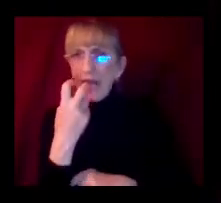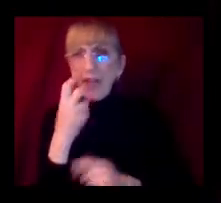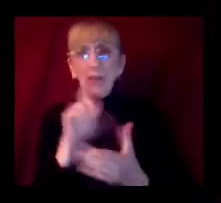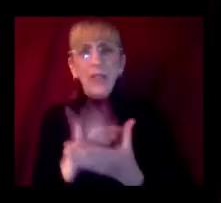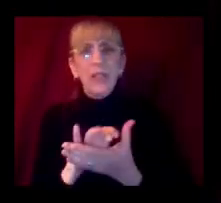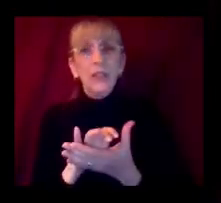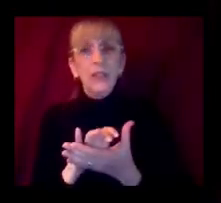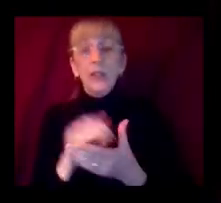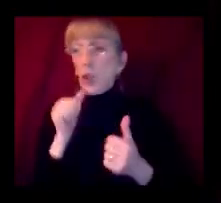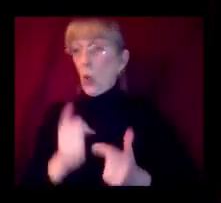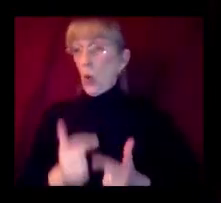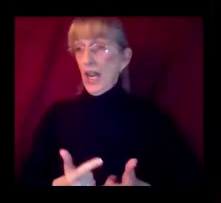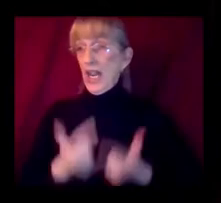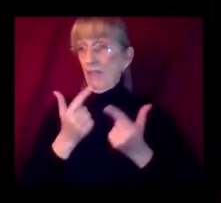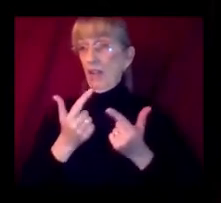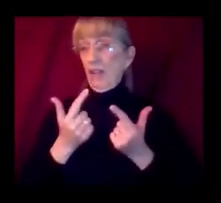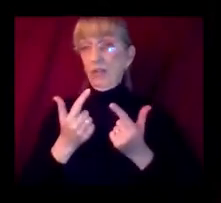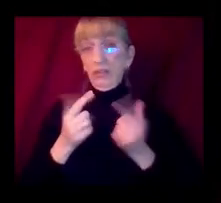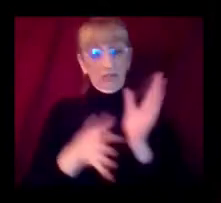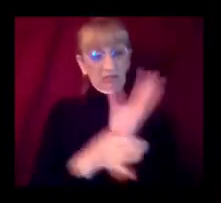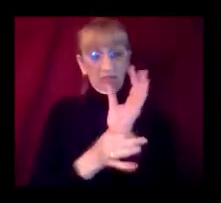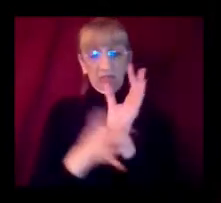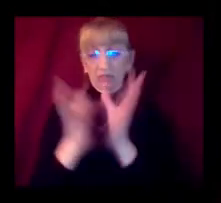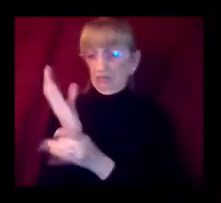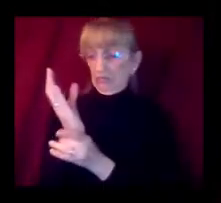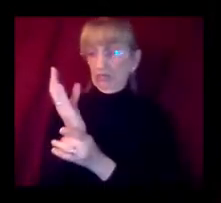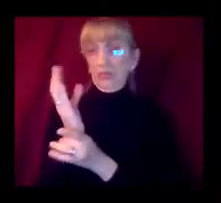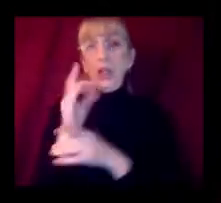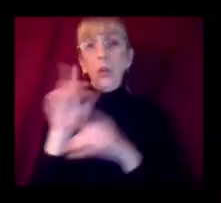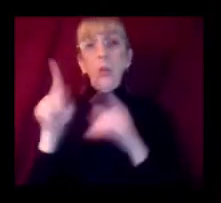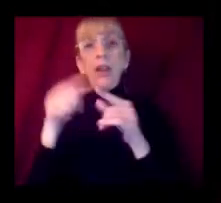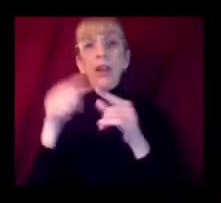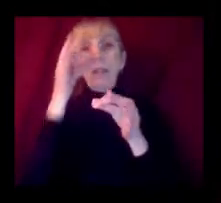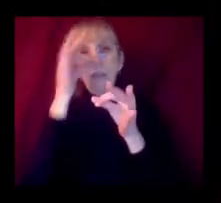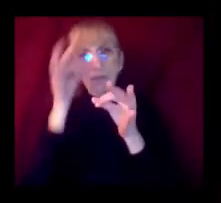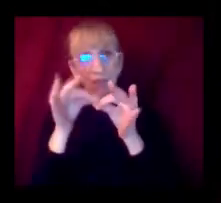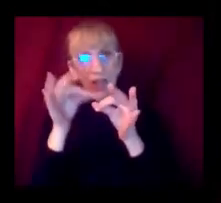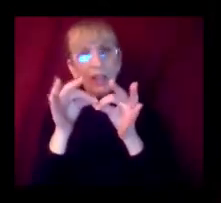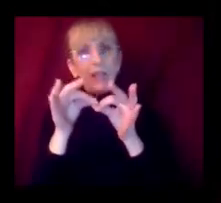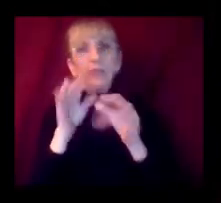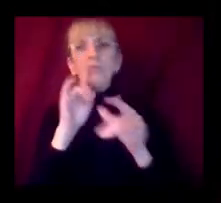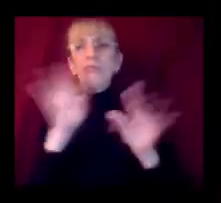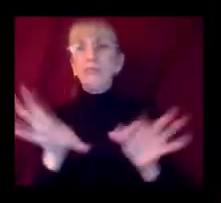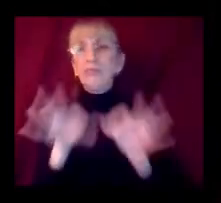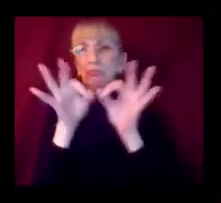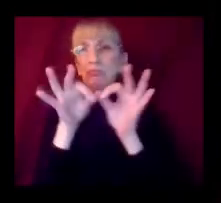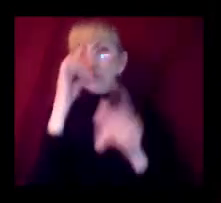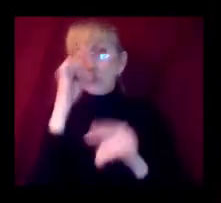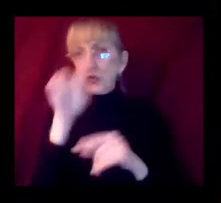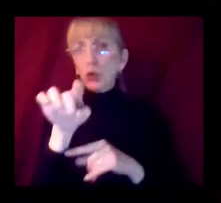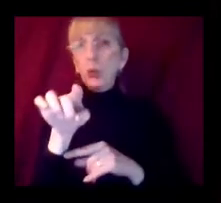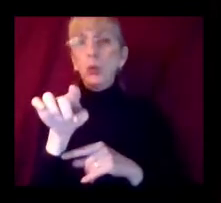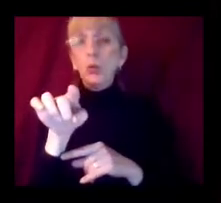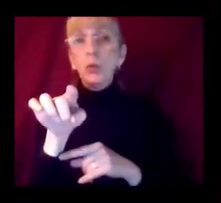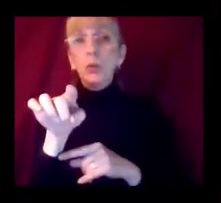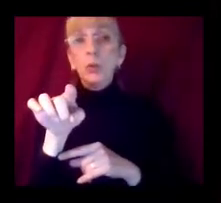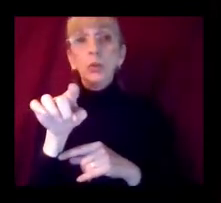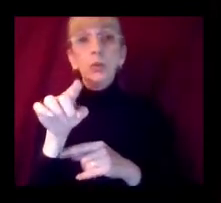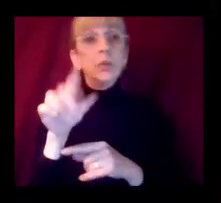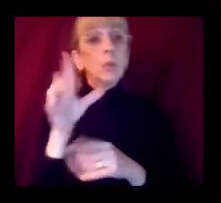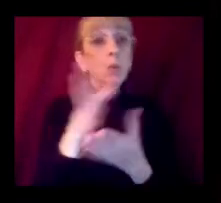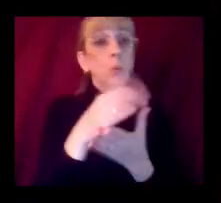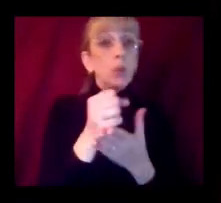life in shackles when faith can be the key. The winner's one